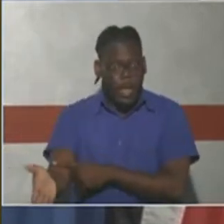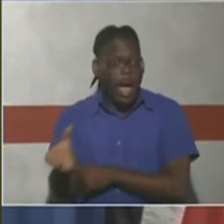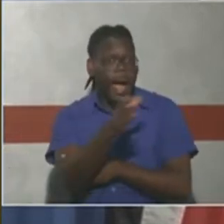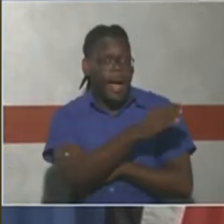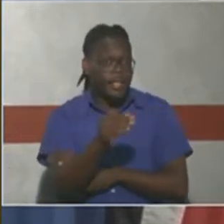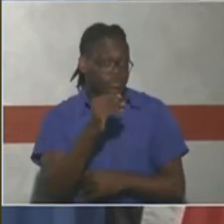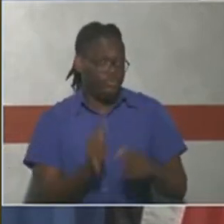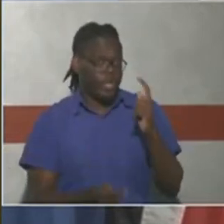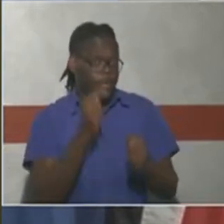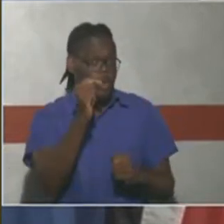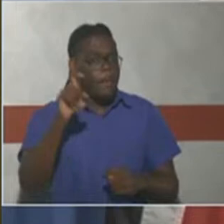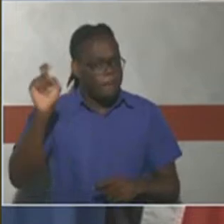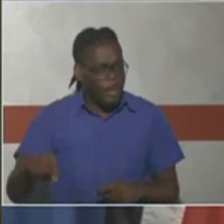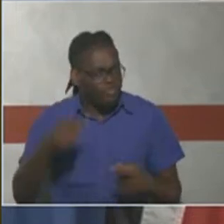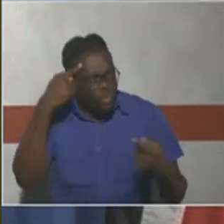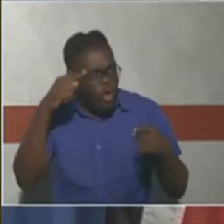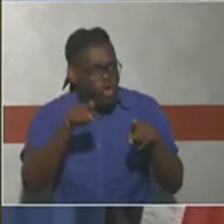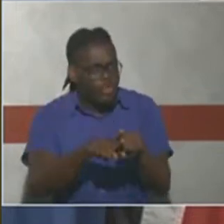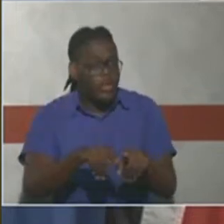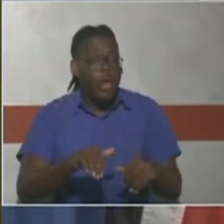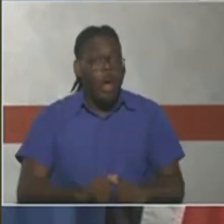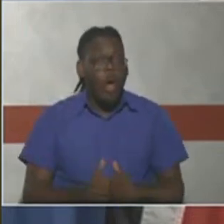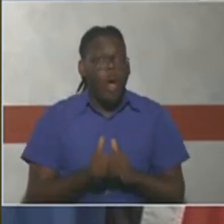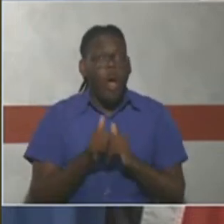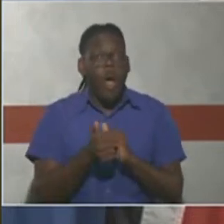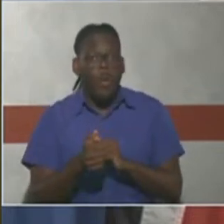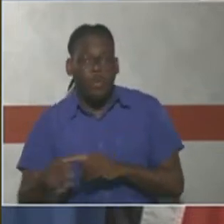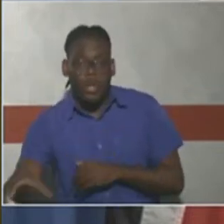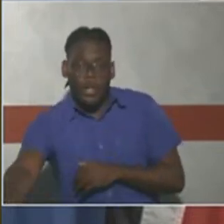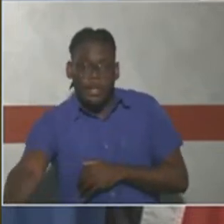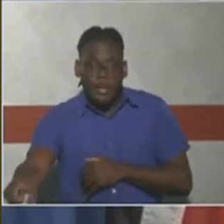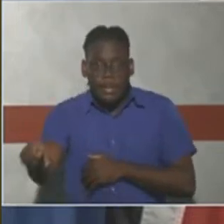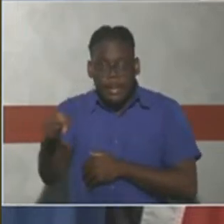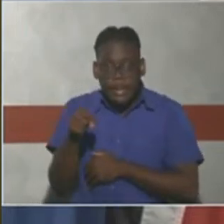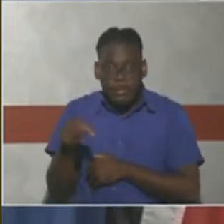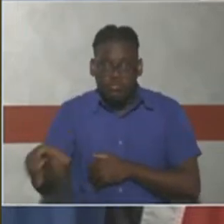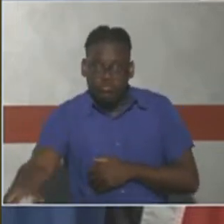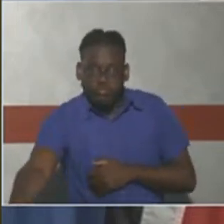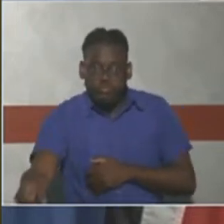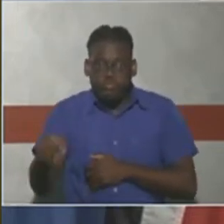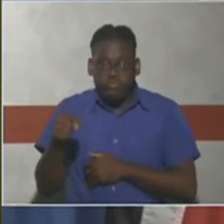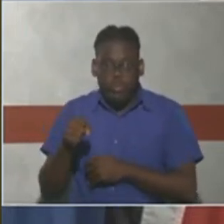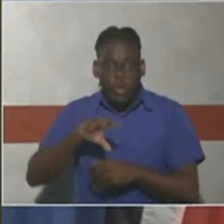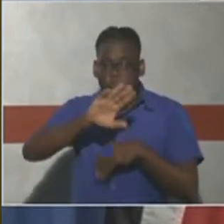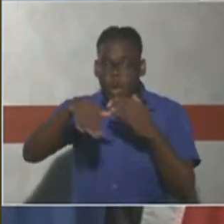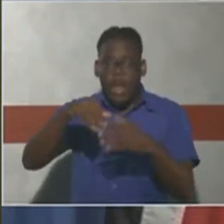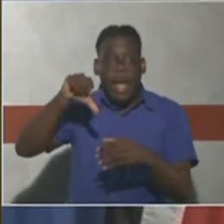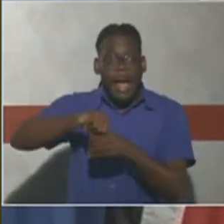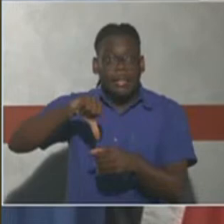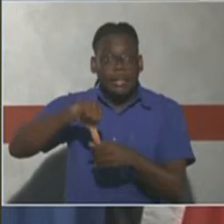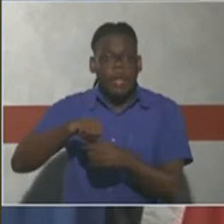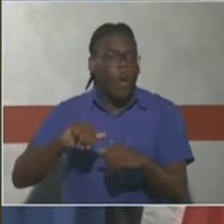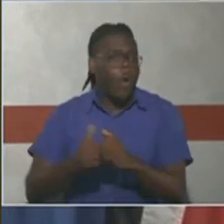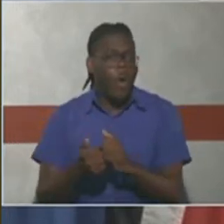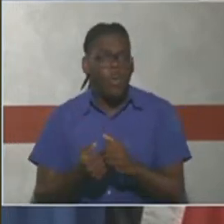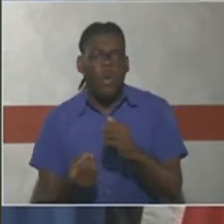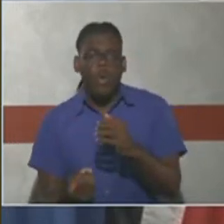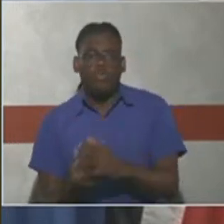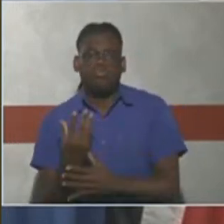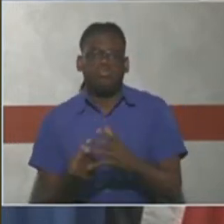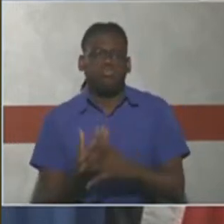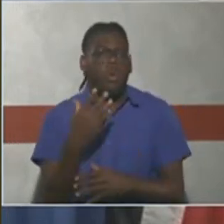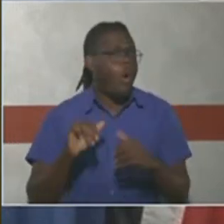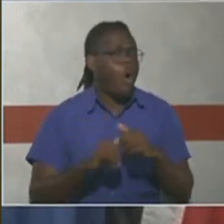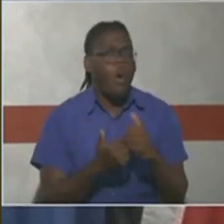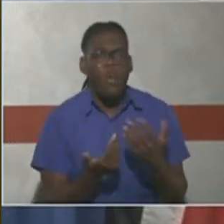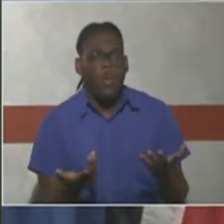to market. And for 20 years, we couldn't agree on that. What we did here as this government, in this approach of looking for